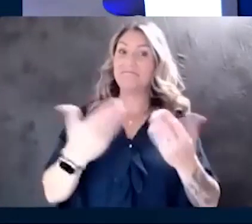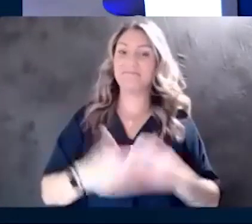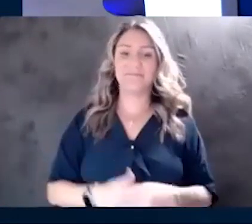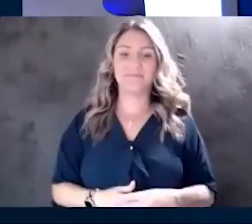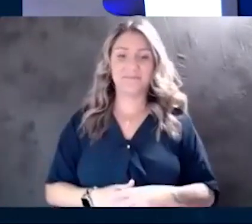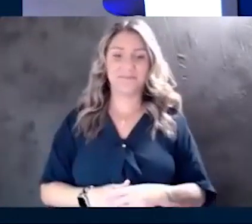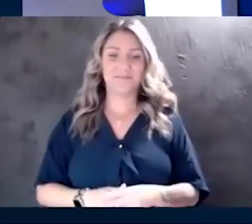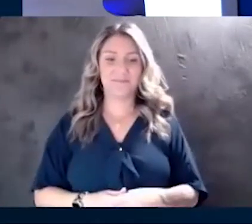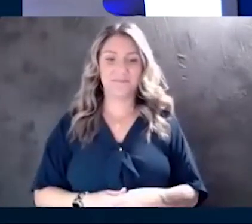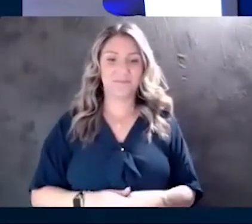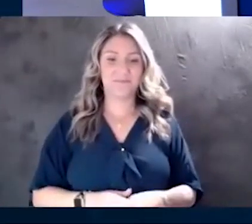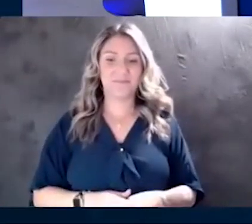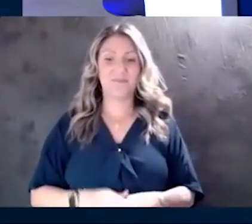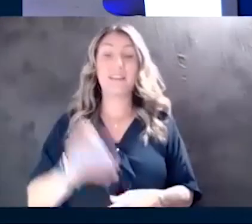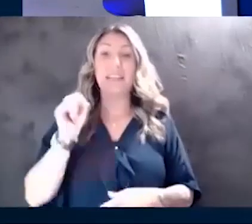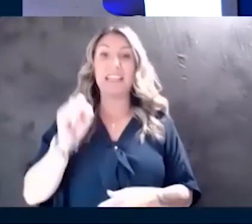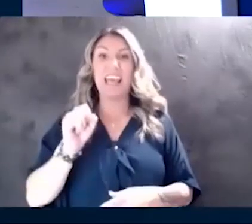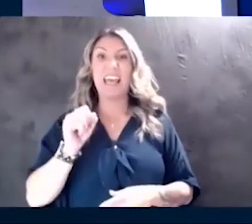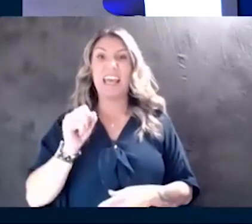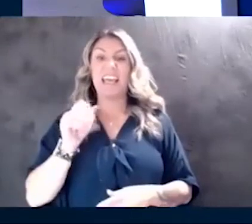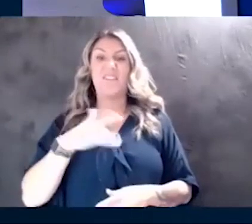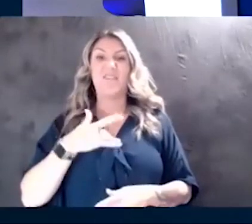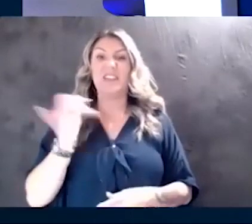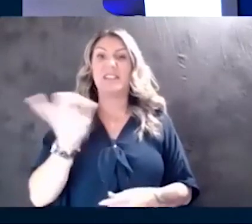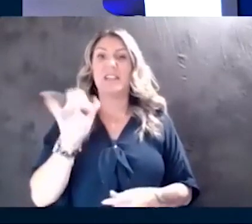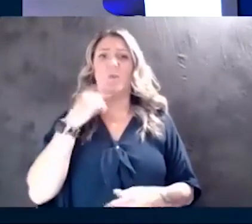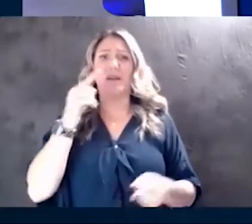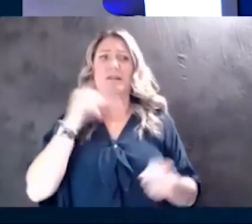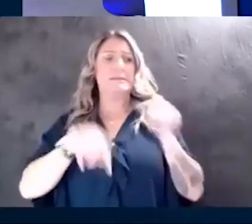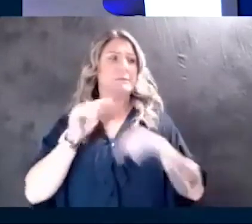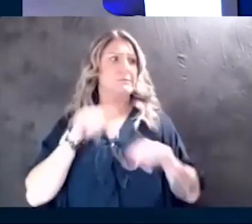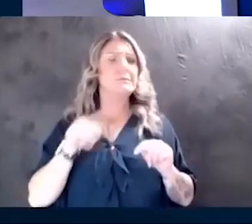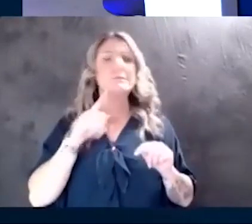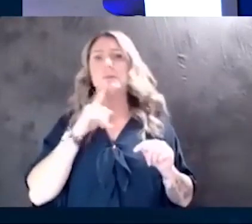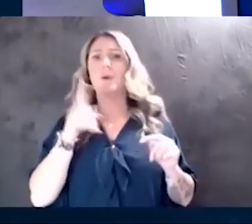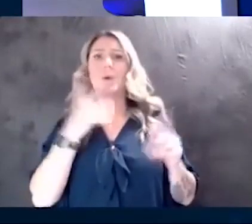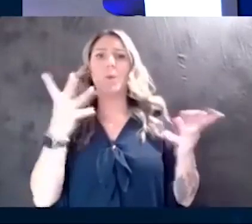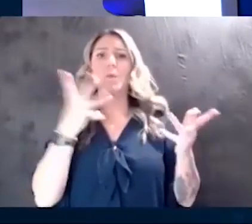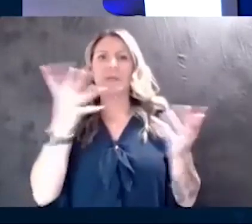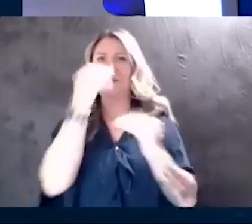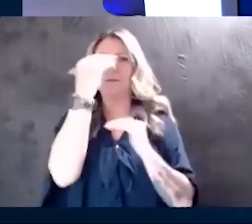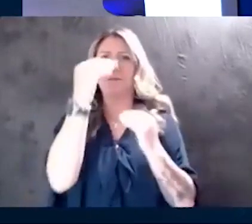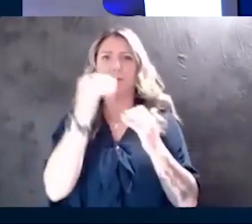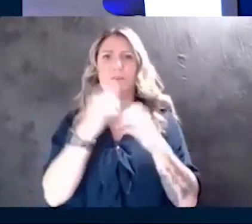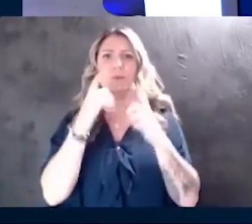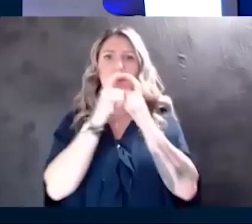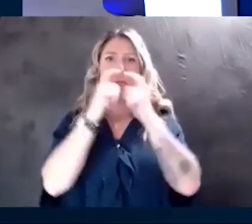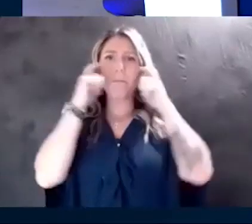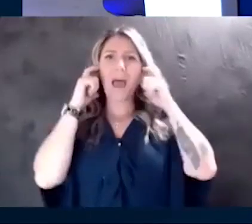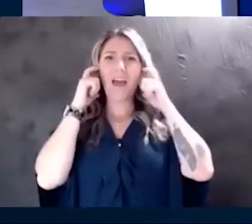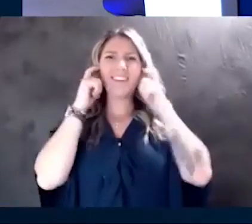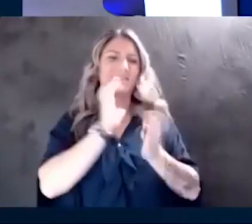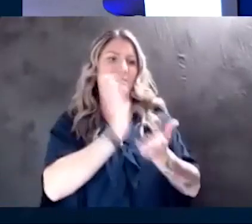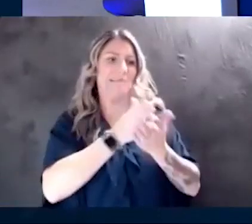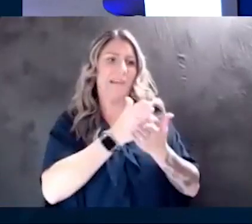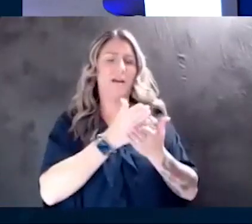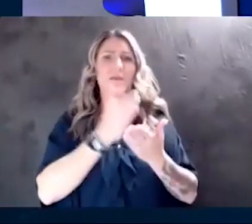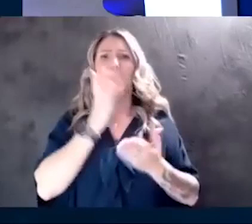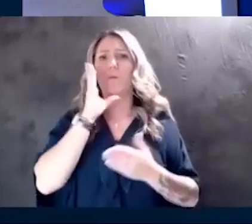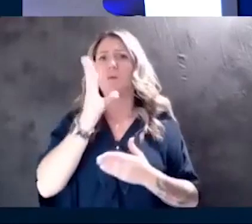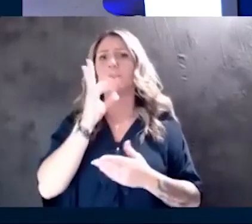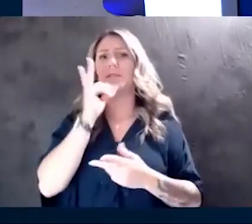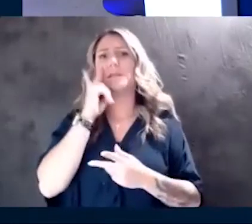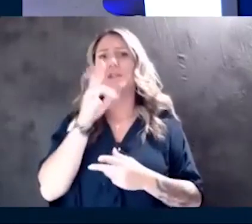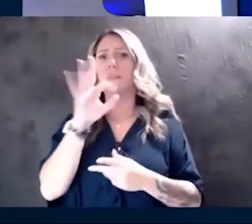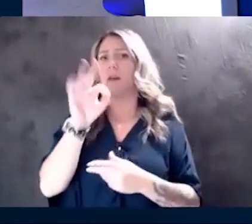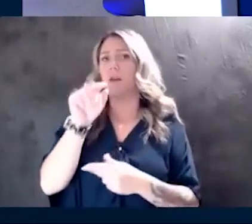It feels like we're backsliding. And she wants to know, with the restrictions on masks lifted, will we see flu and